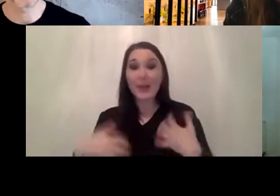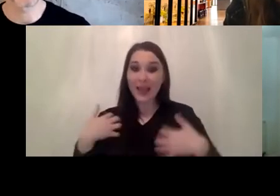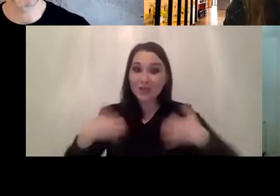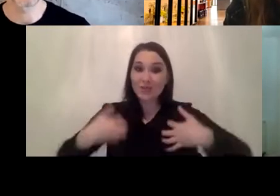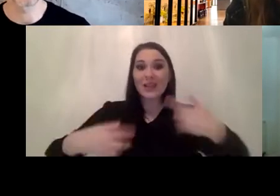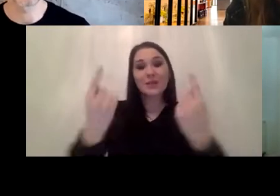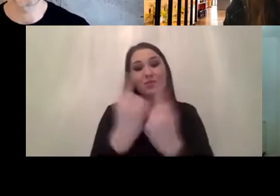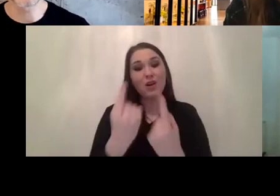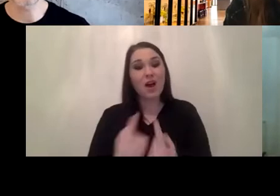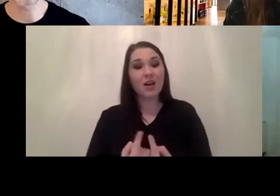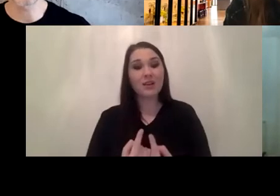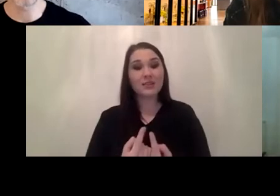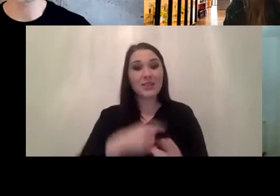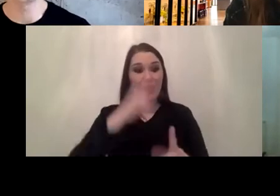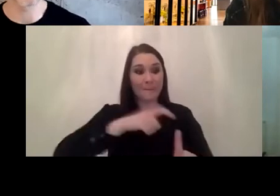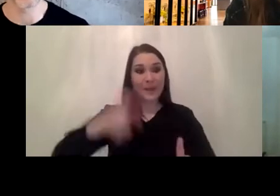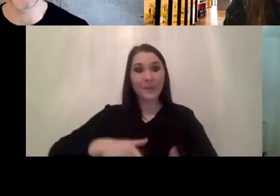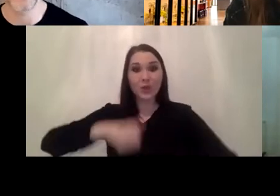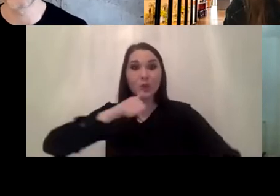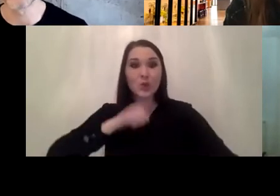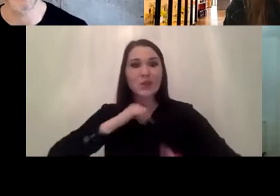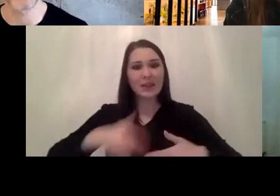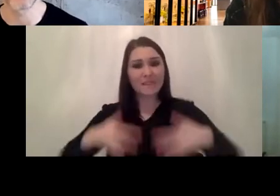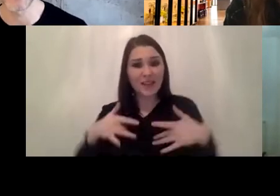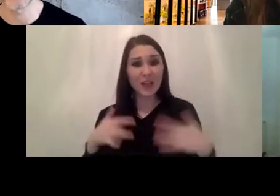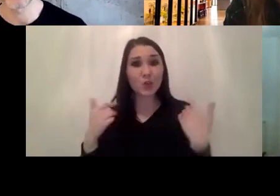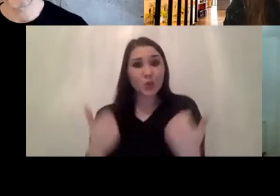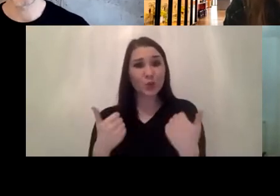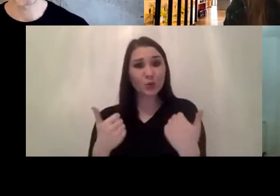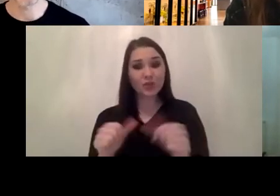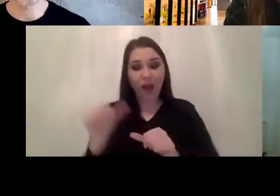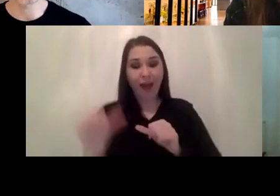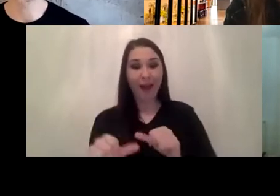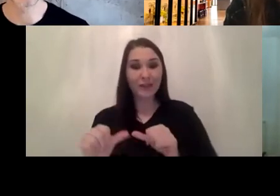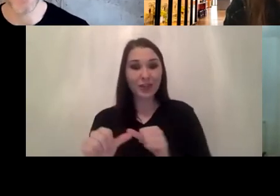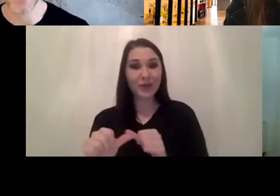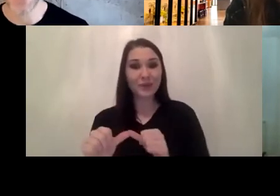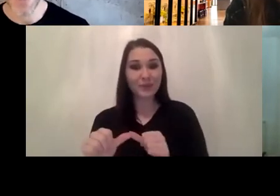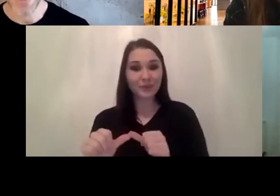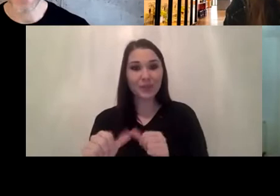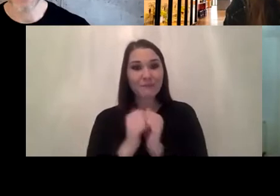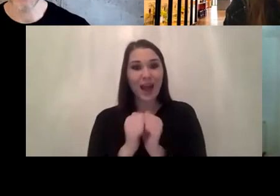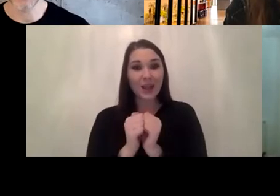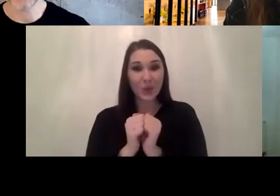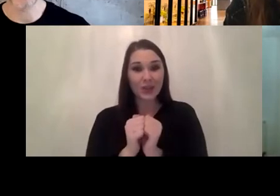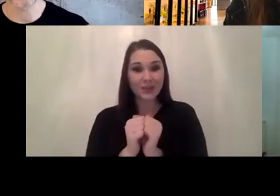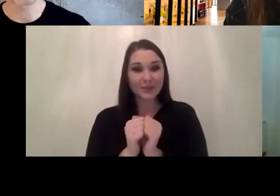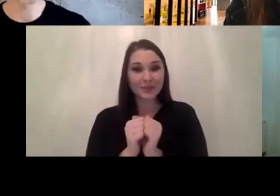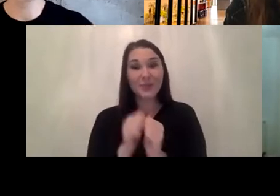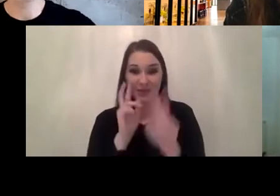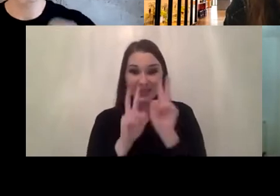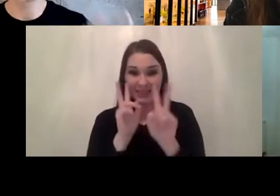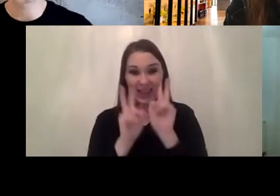services that people can use, and then they feel good about having used it afterwards, and that they sense there's a value. And I think we'll start